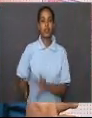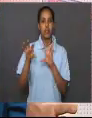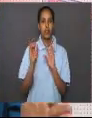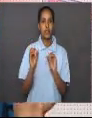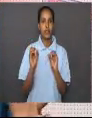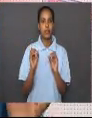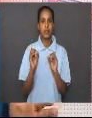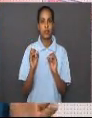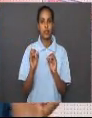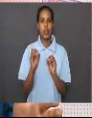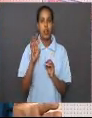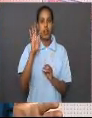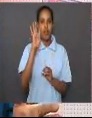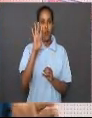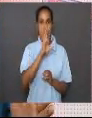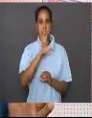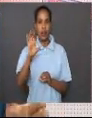Students, a